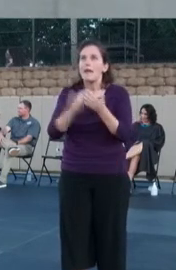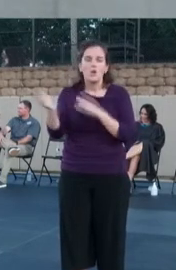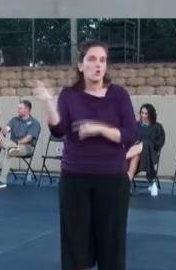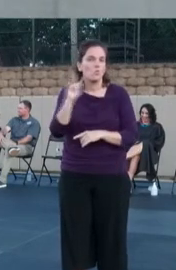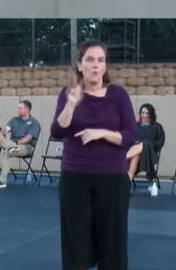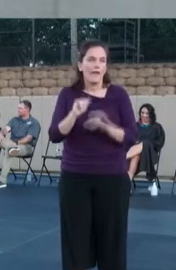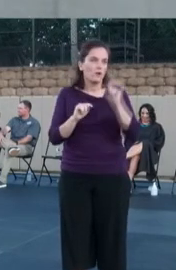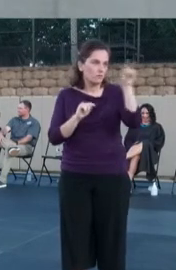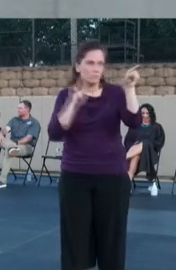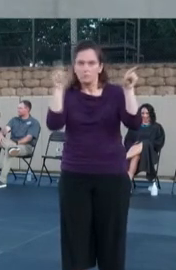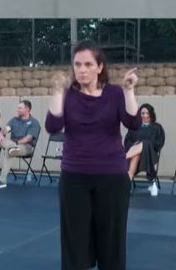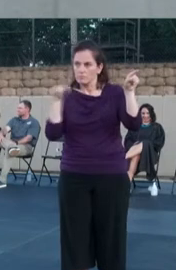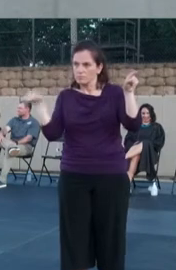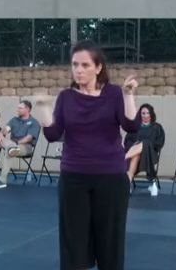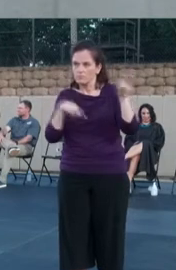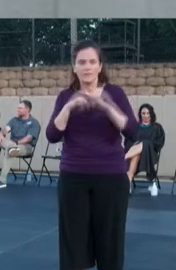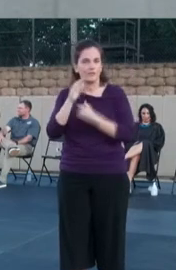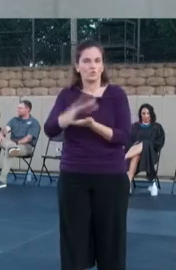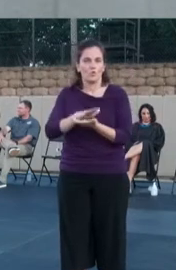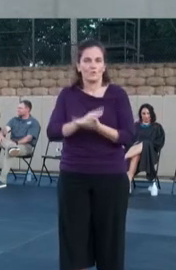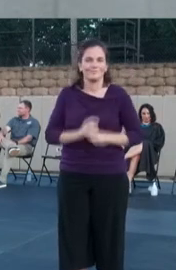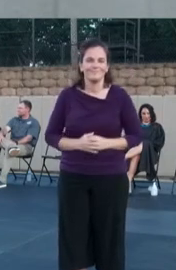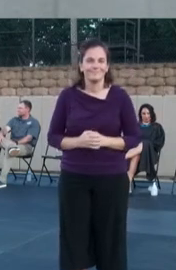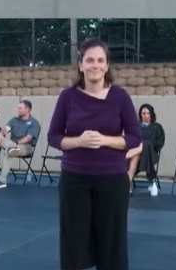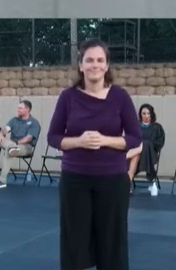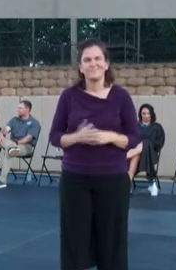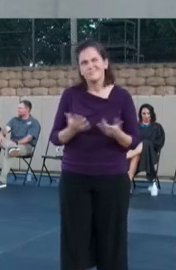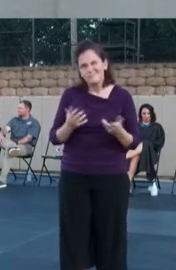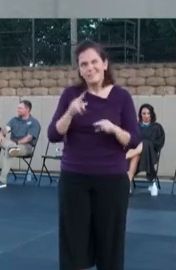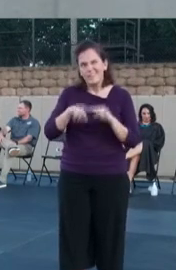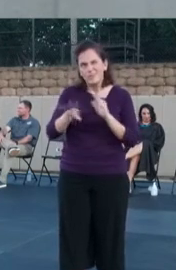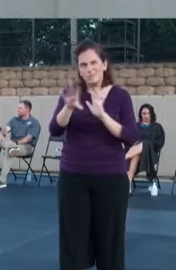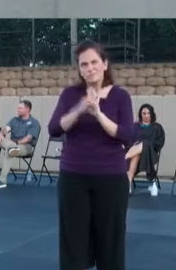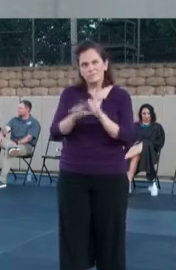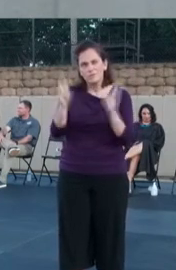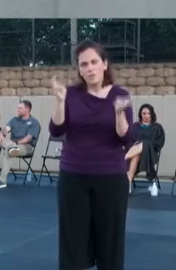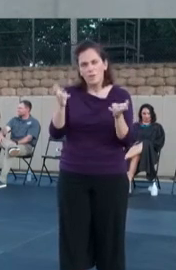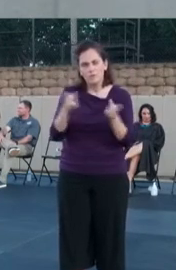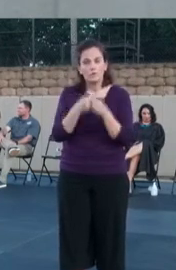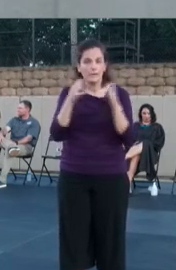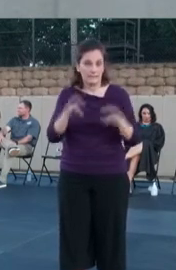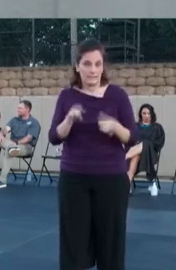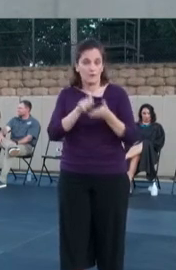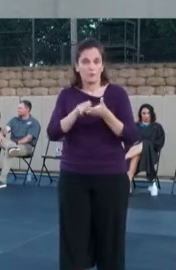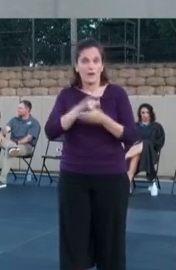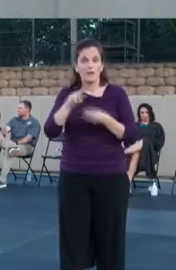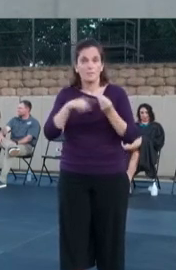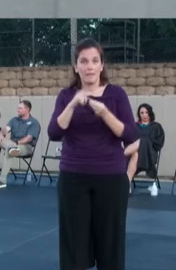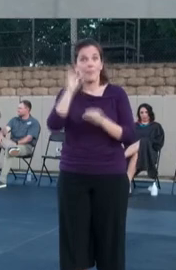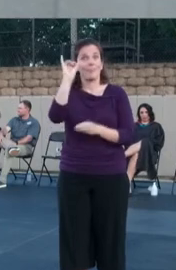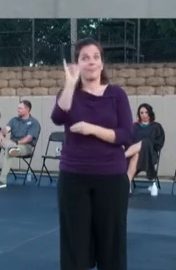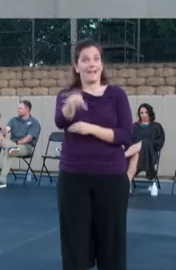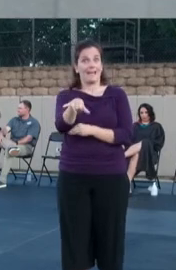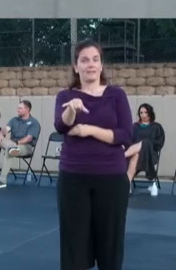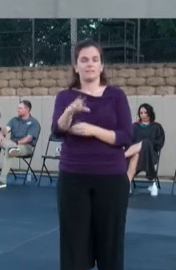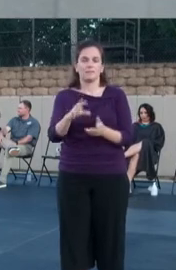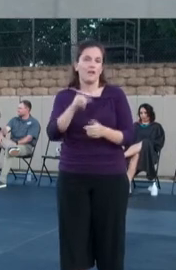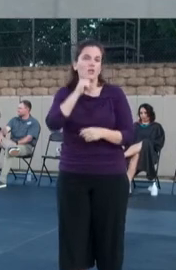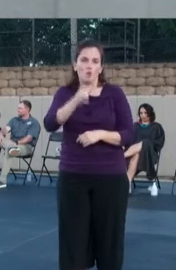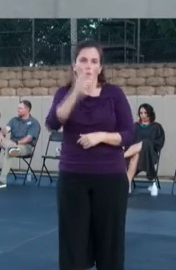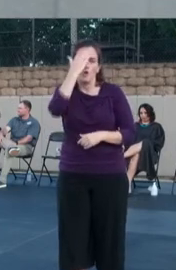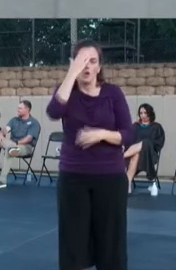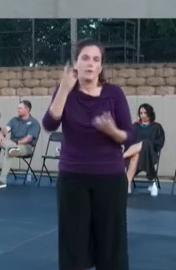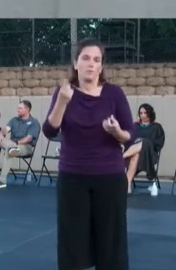school? I couldn't choose a topic, so I decided to write my speech about exactly that, not knowing what